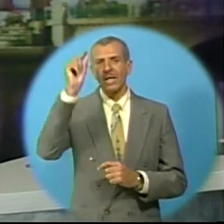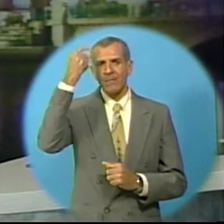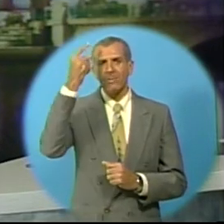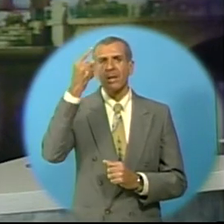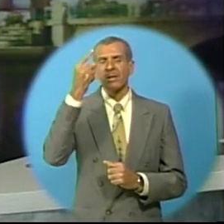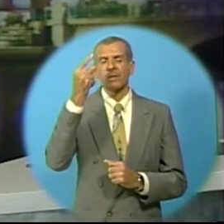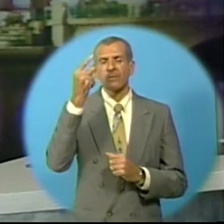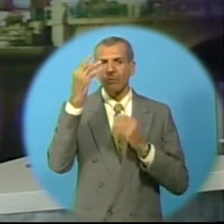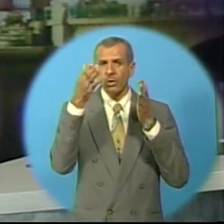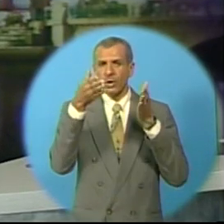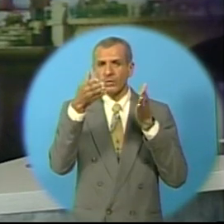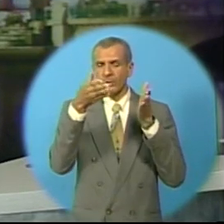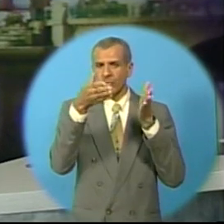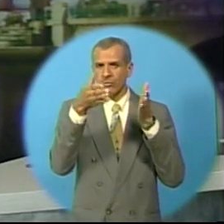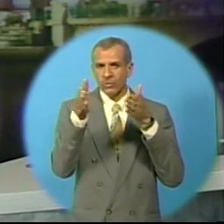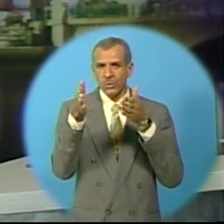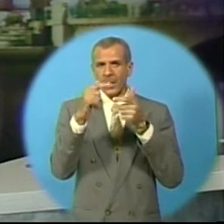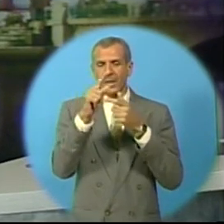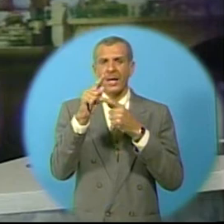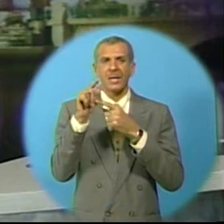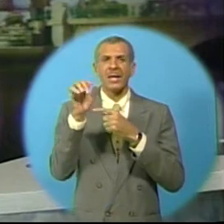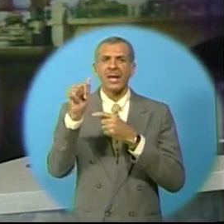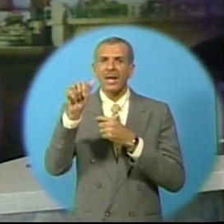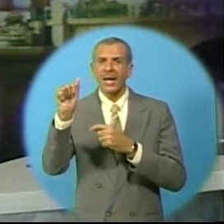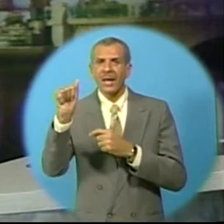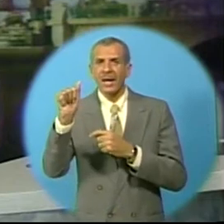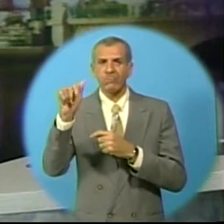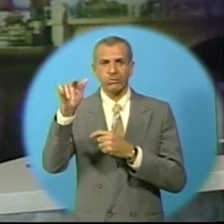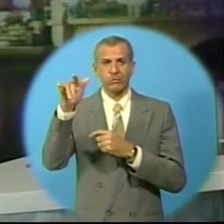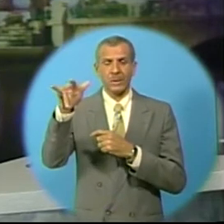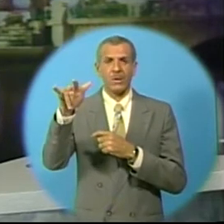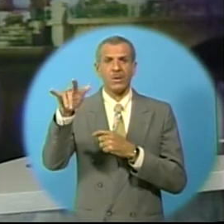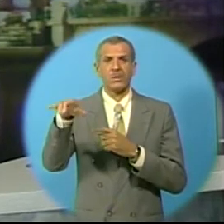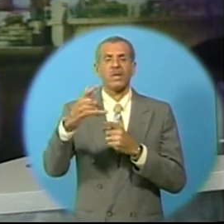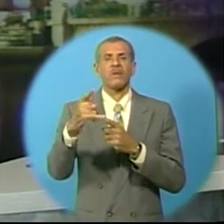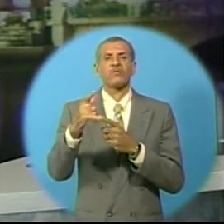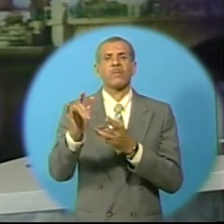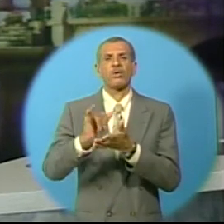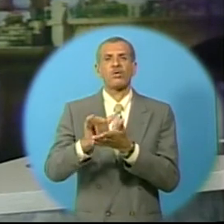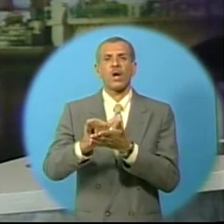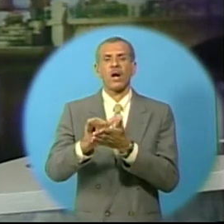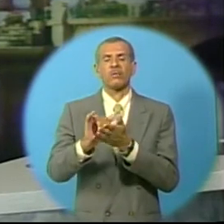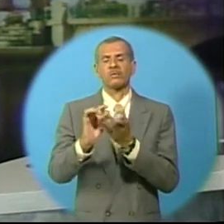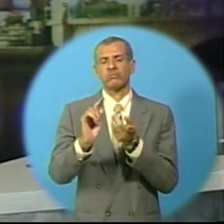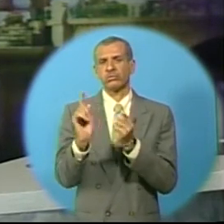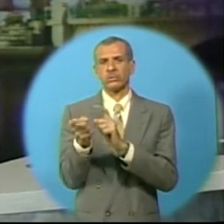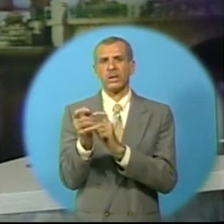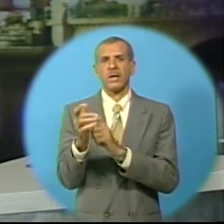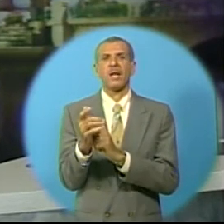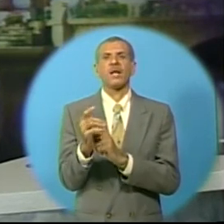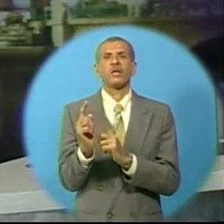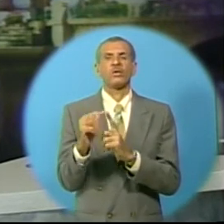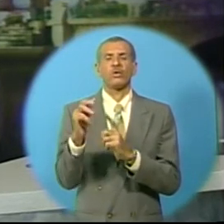shifted its focus when the American Airlines pulled its New York leg service and beefed up its investment in the UK.